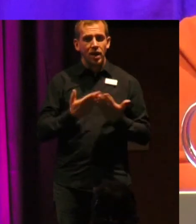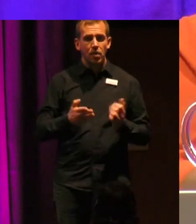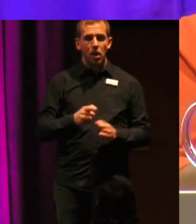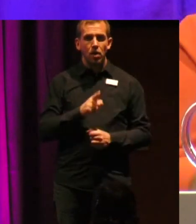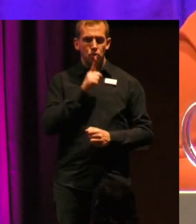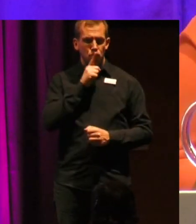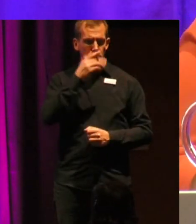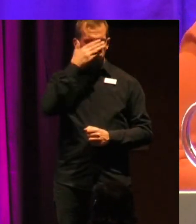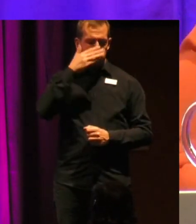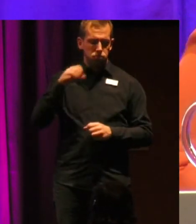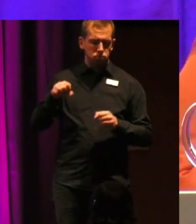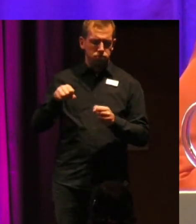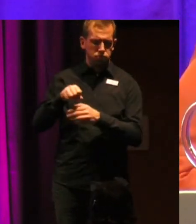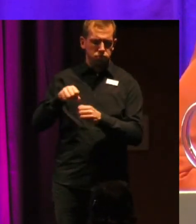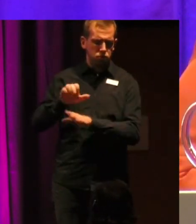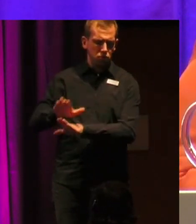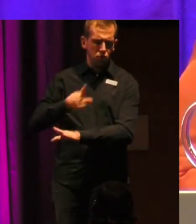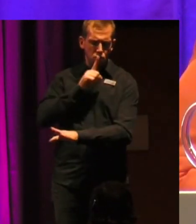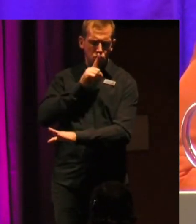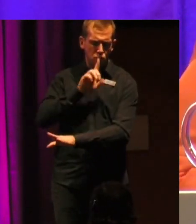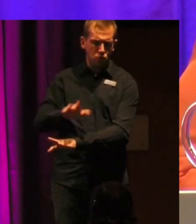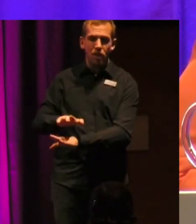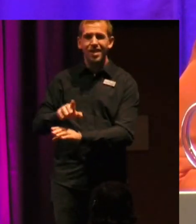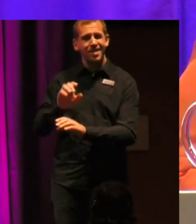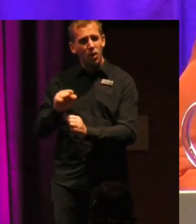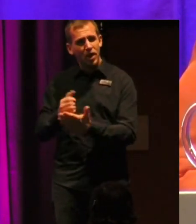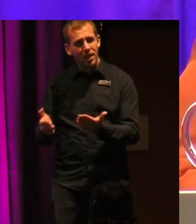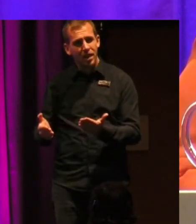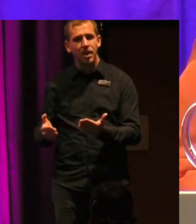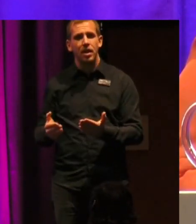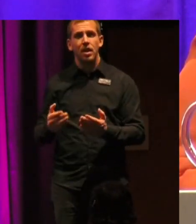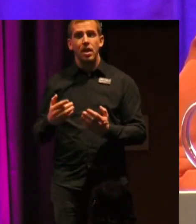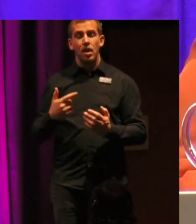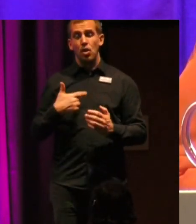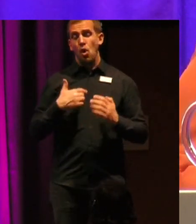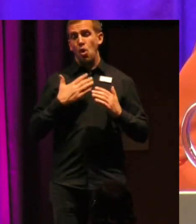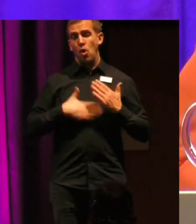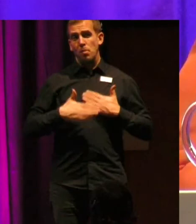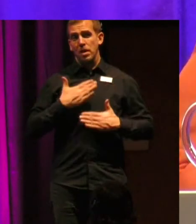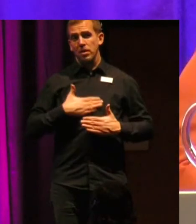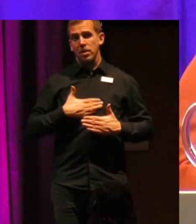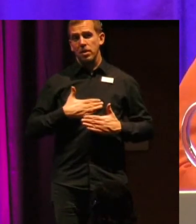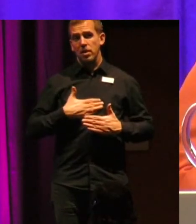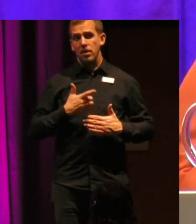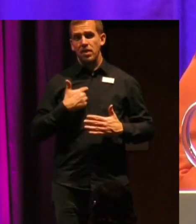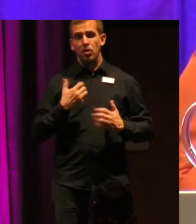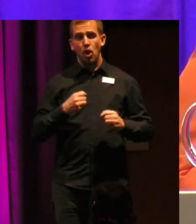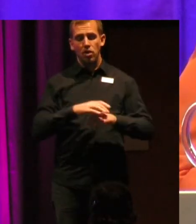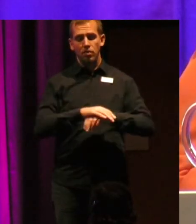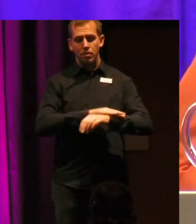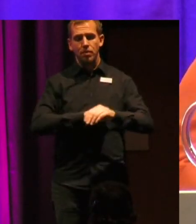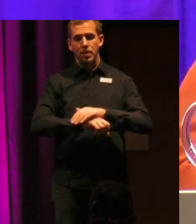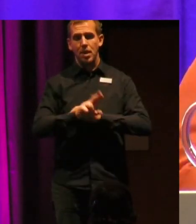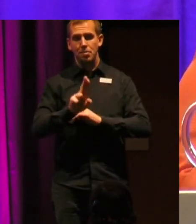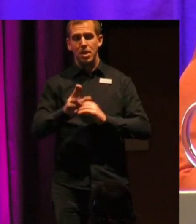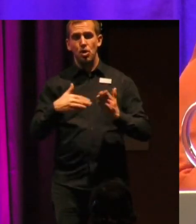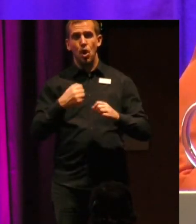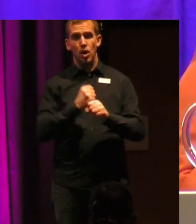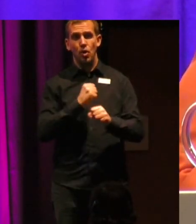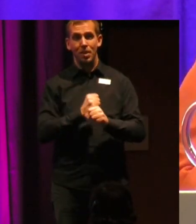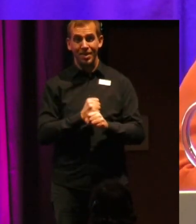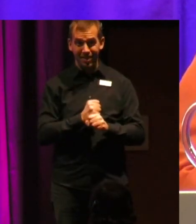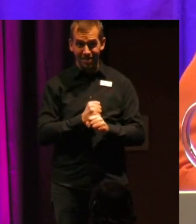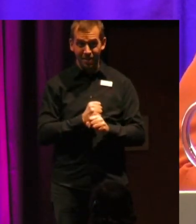we're, going to let these things go. My hope is that we're going to do the work. It's going to be